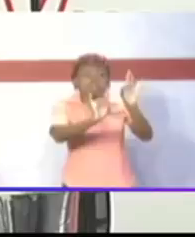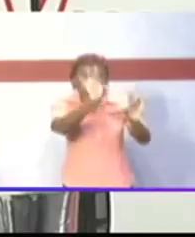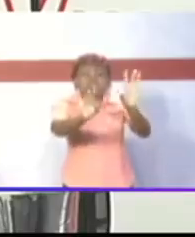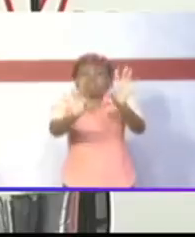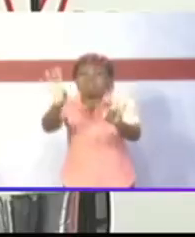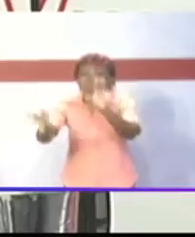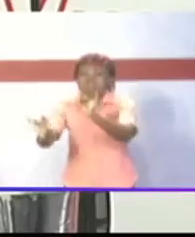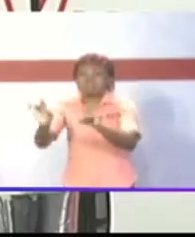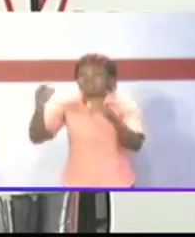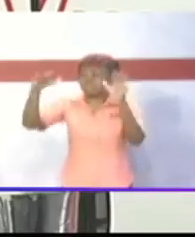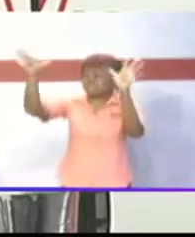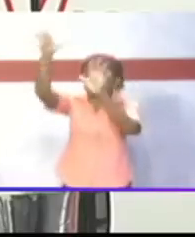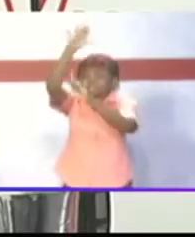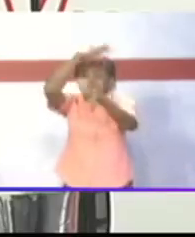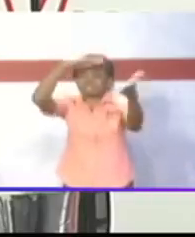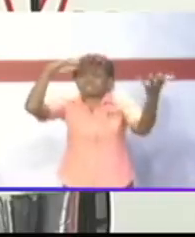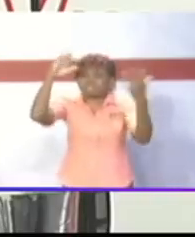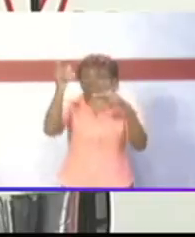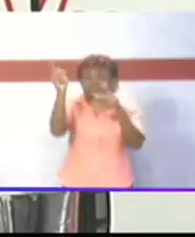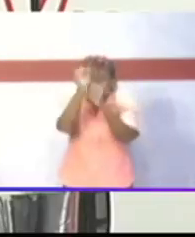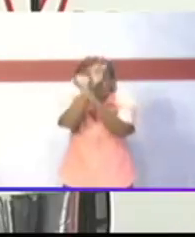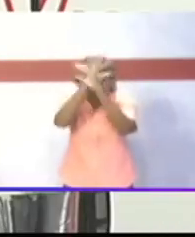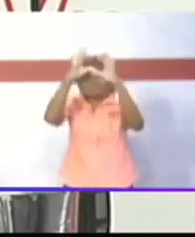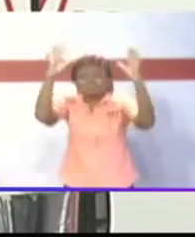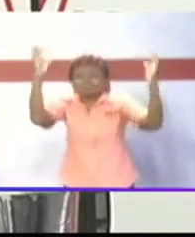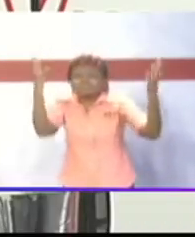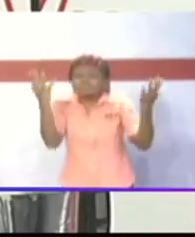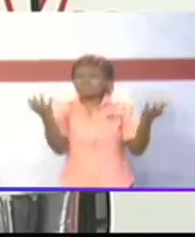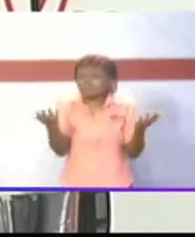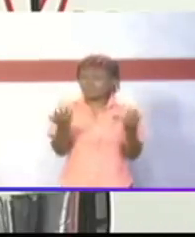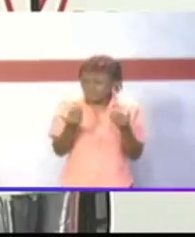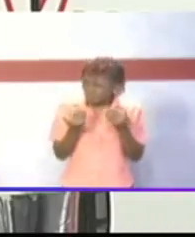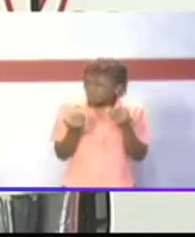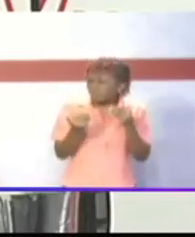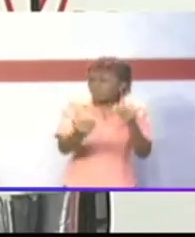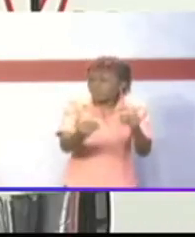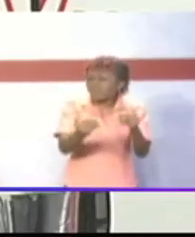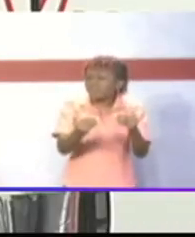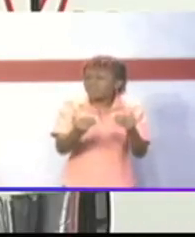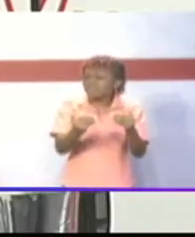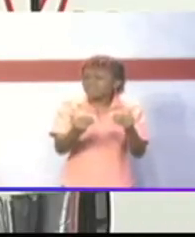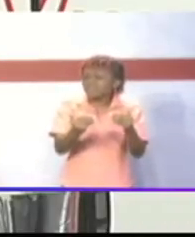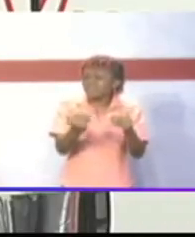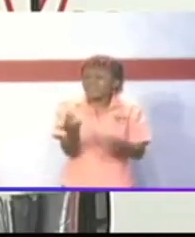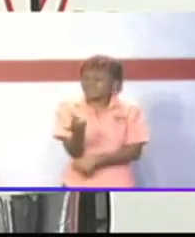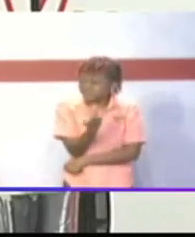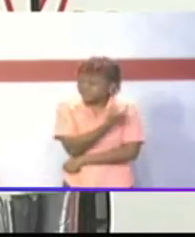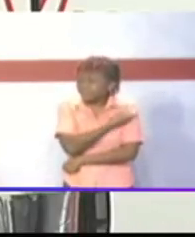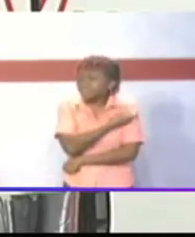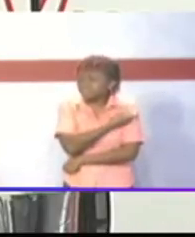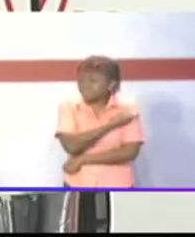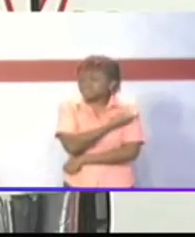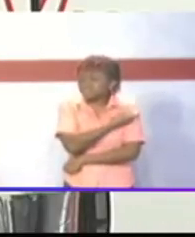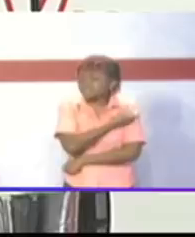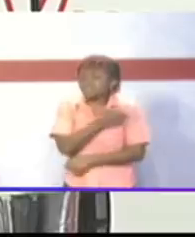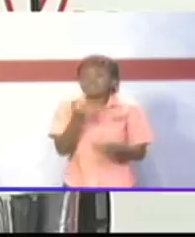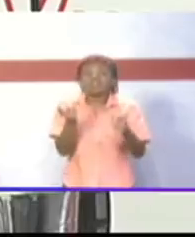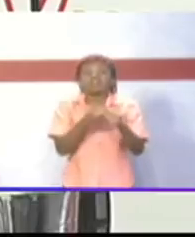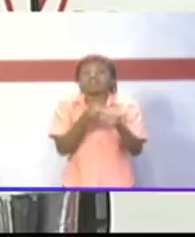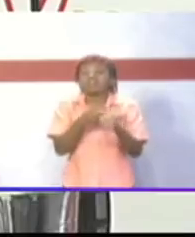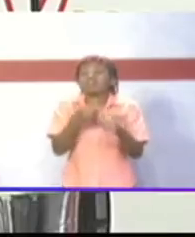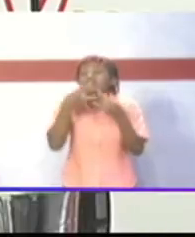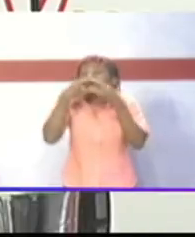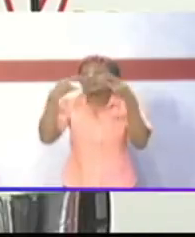just take the necessary precautions. And at the end of the day, if we get vaccinated in higher numbers, all